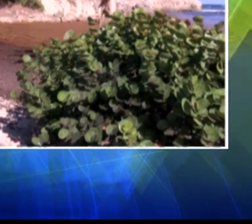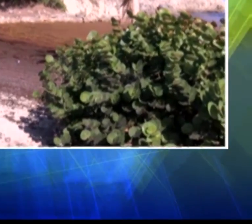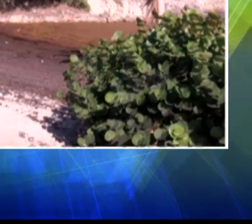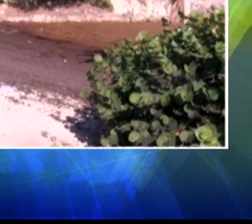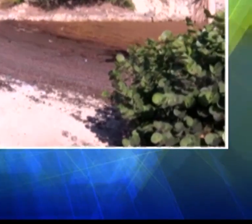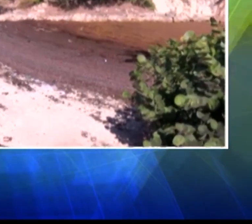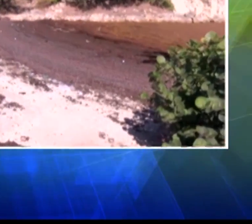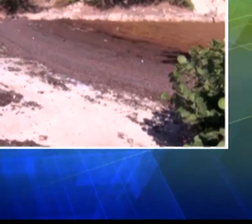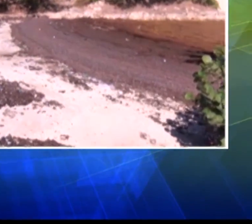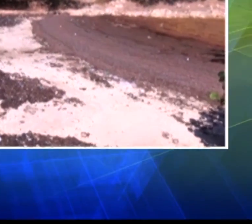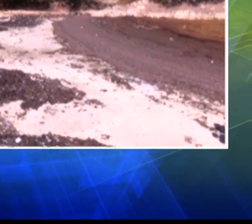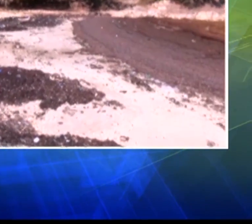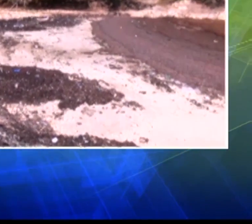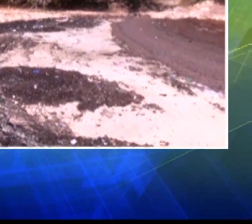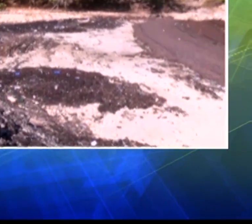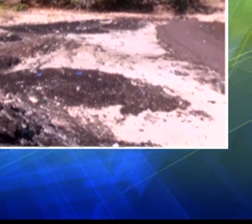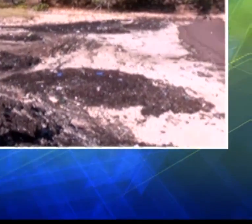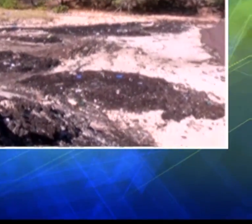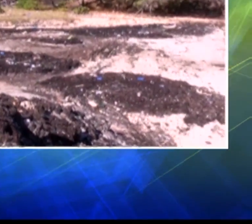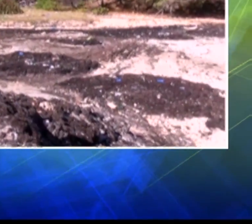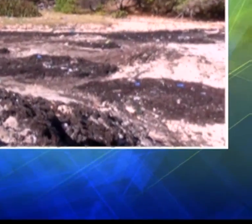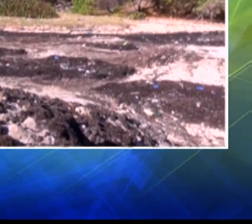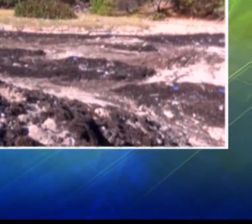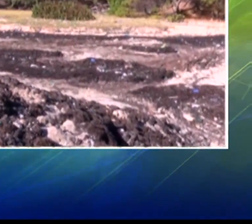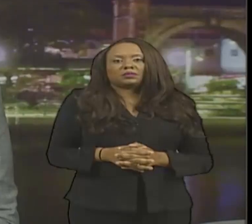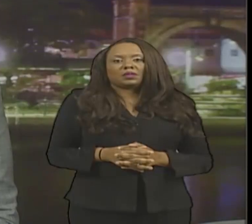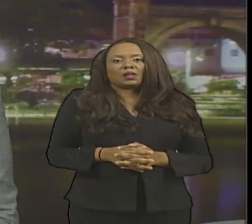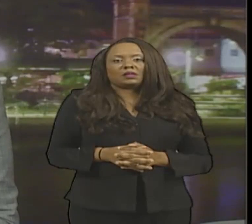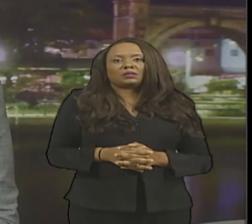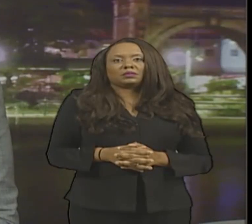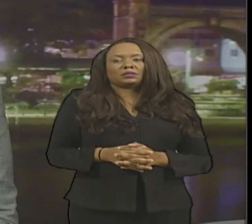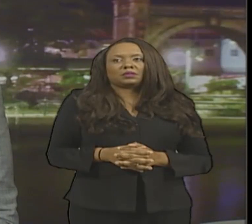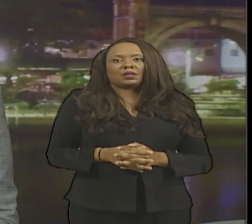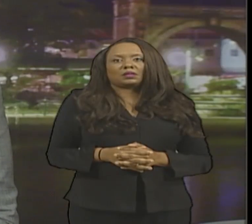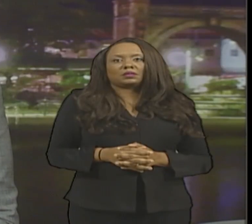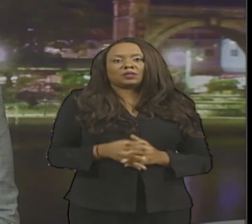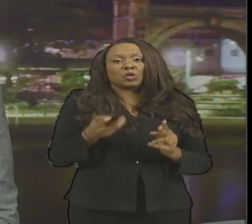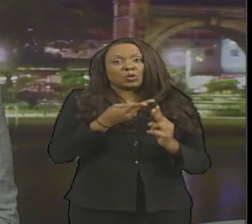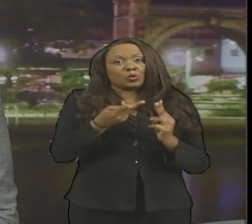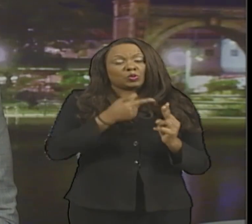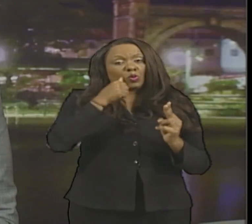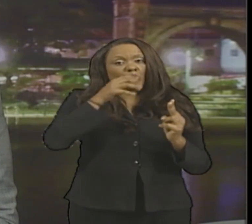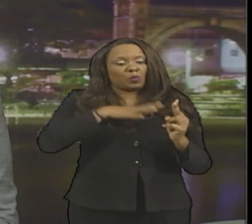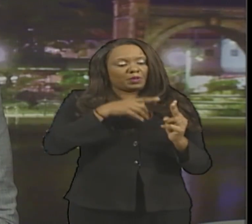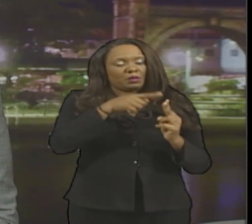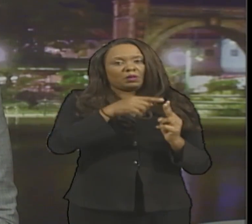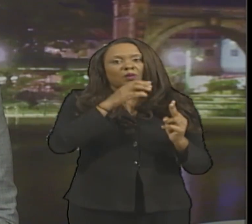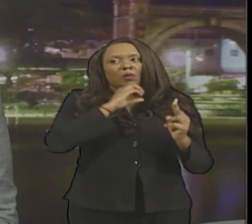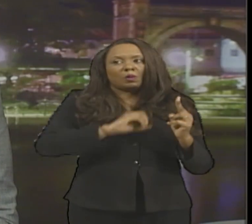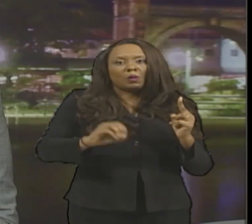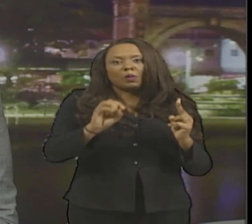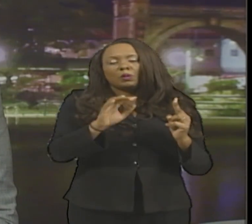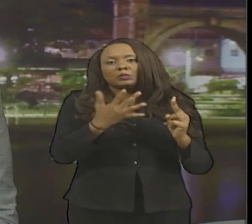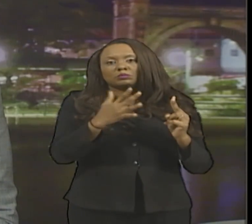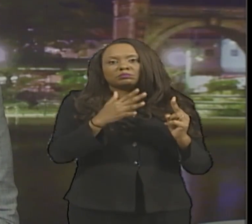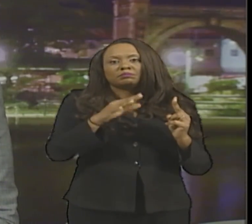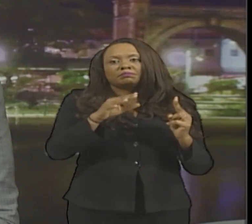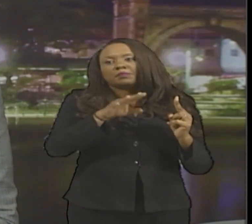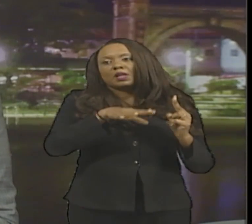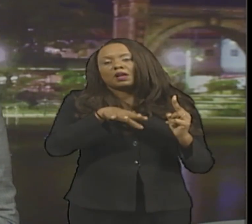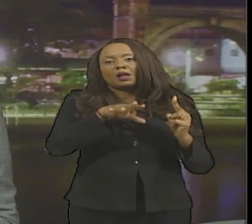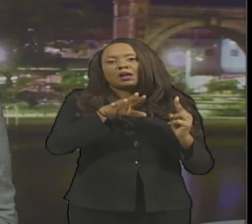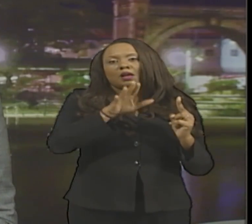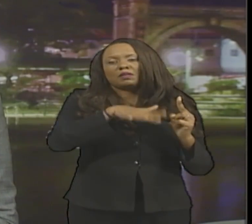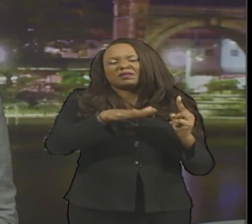45 years of age. Police are asking anyone who can assist them with their investigations to contact Police Emergency at 211 or